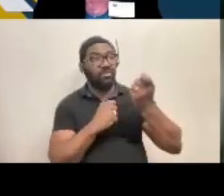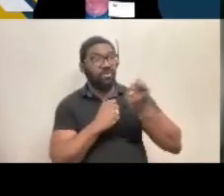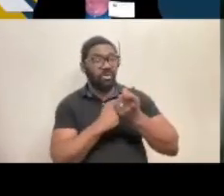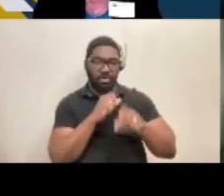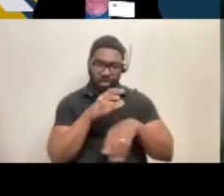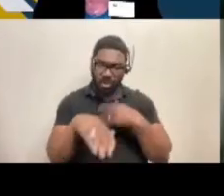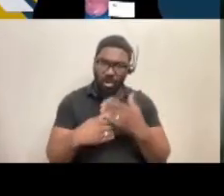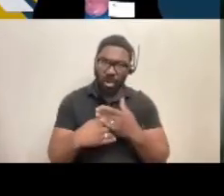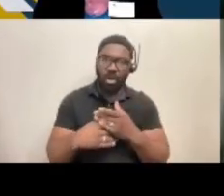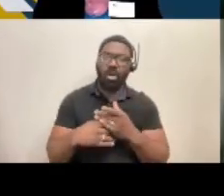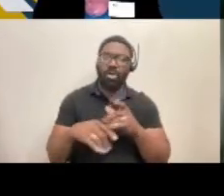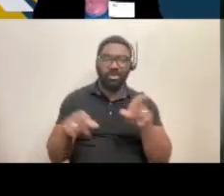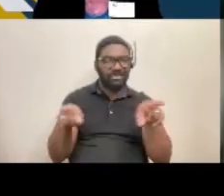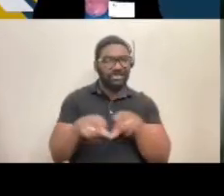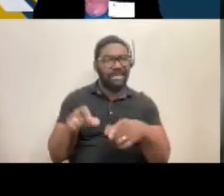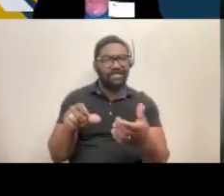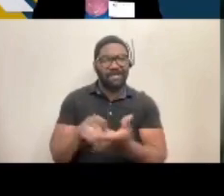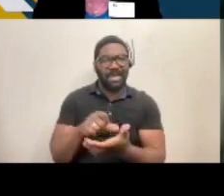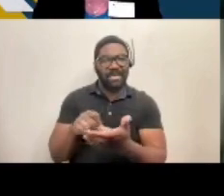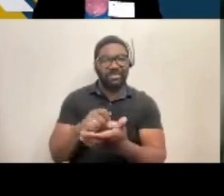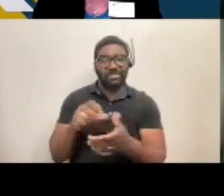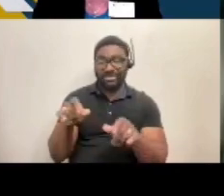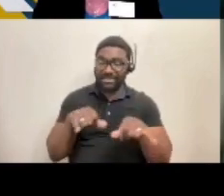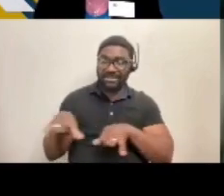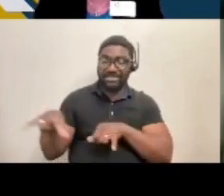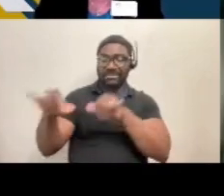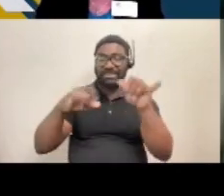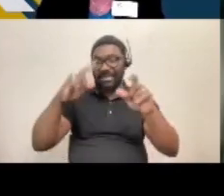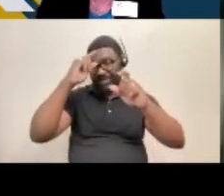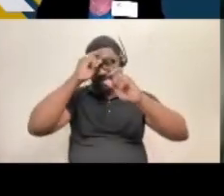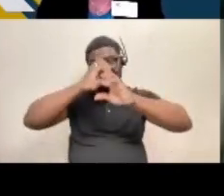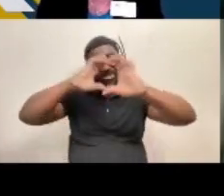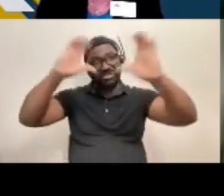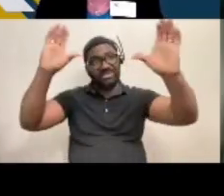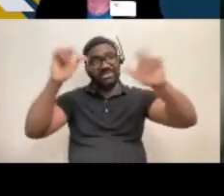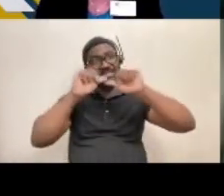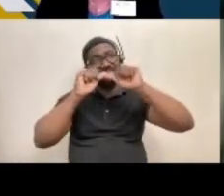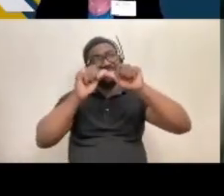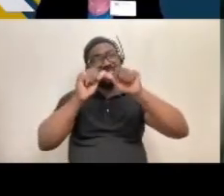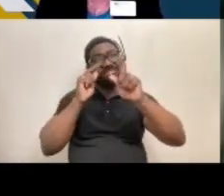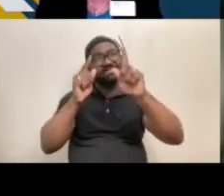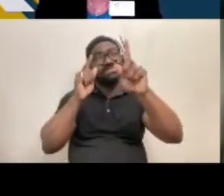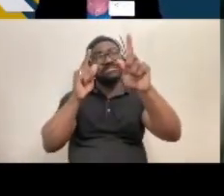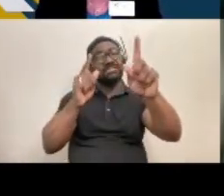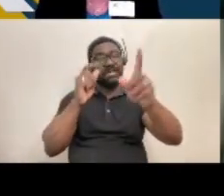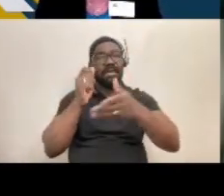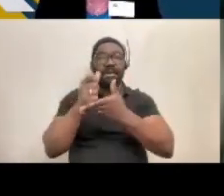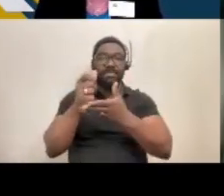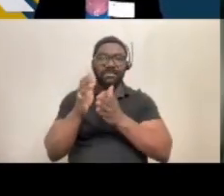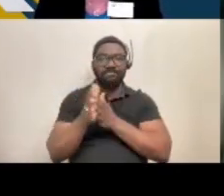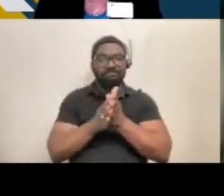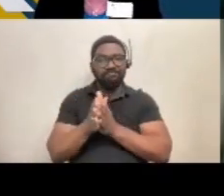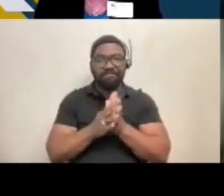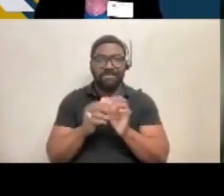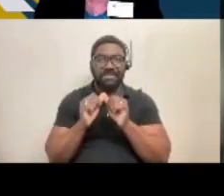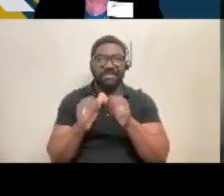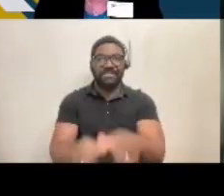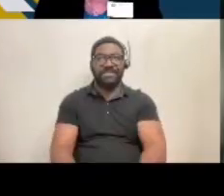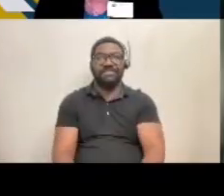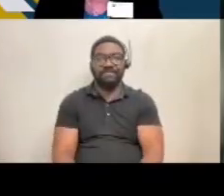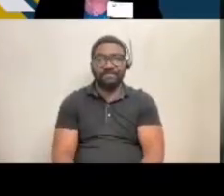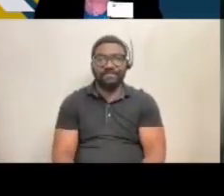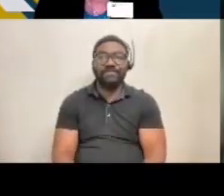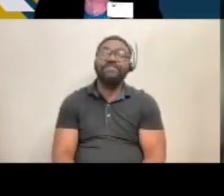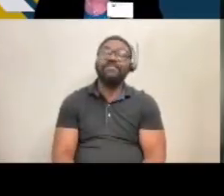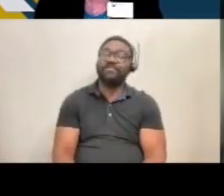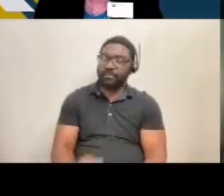with the same vision really, really helps the work to continue. I agree, Melissa. And this work is also included